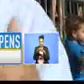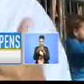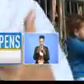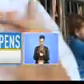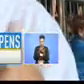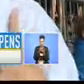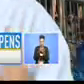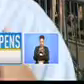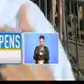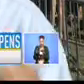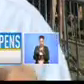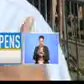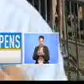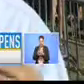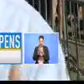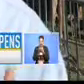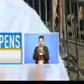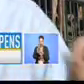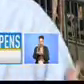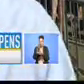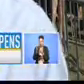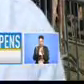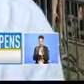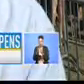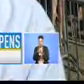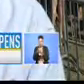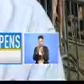Well, we want agriculture to be right behind that, right?